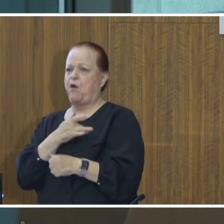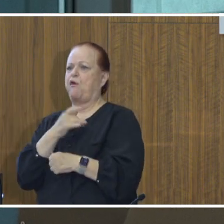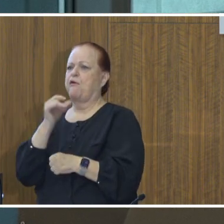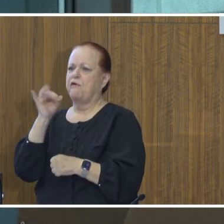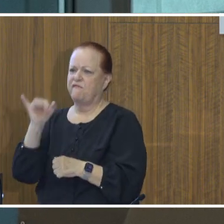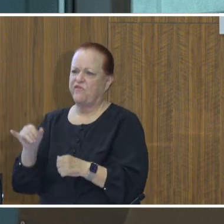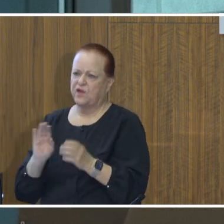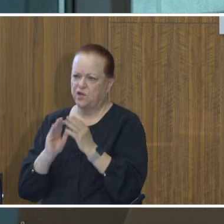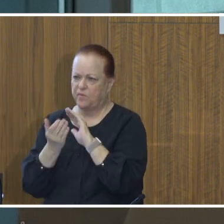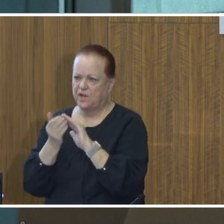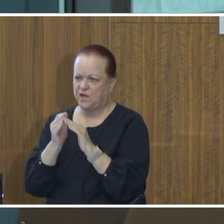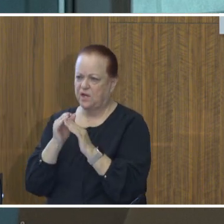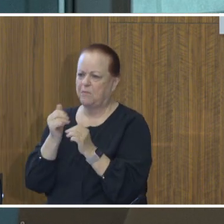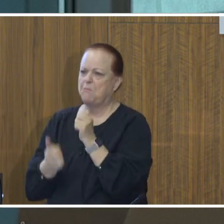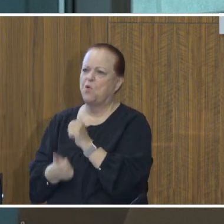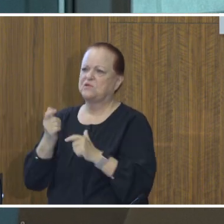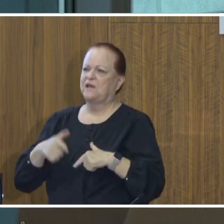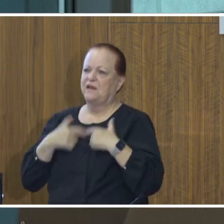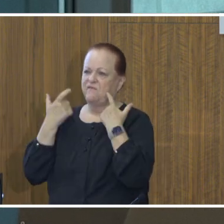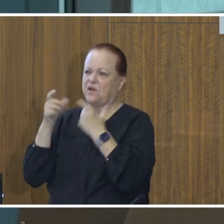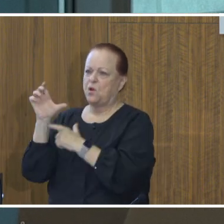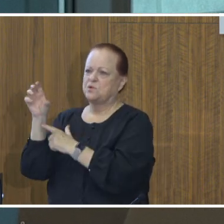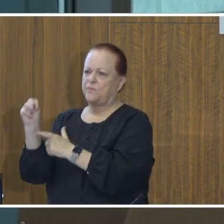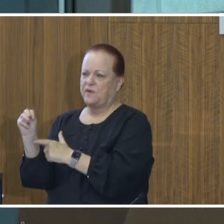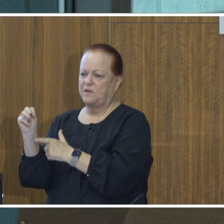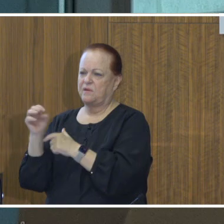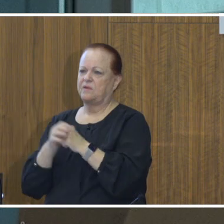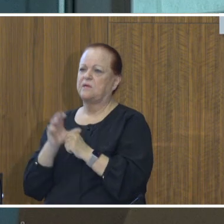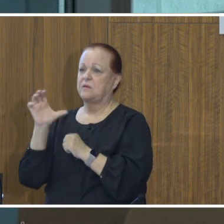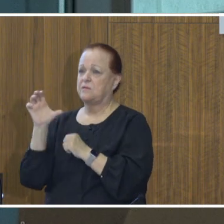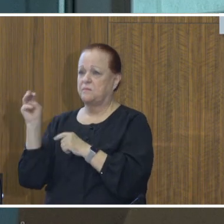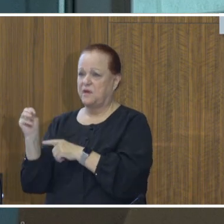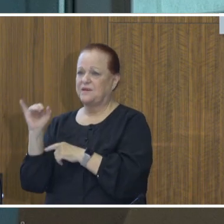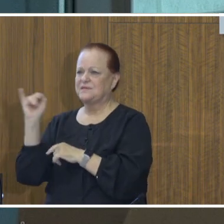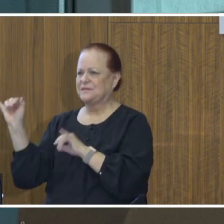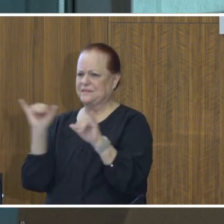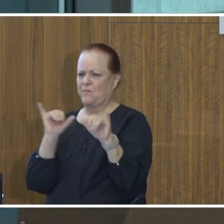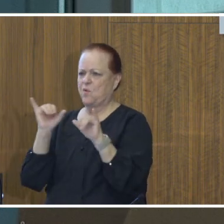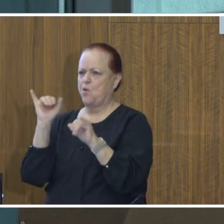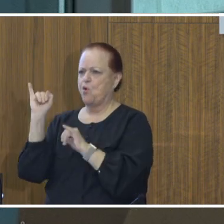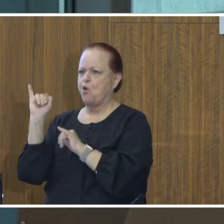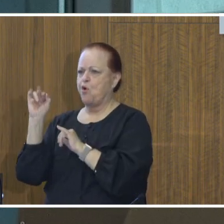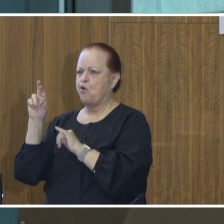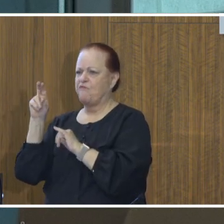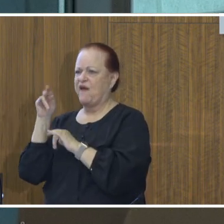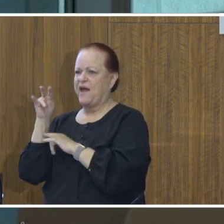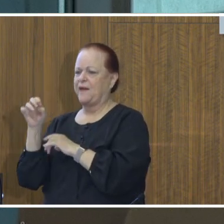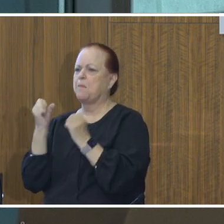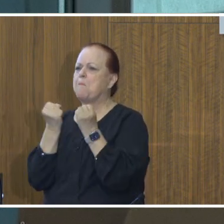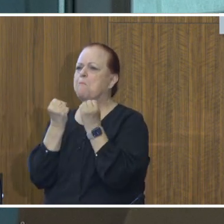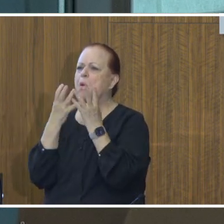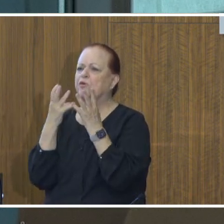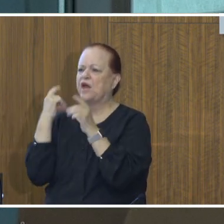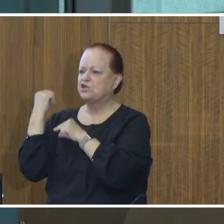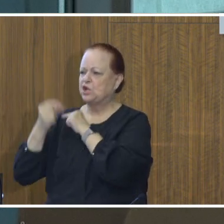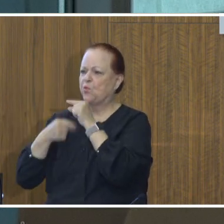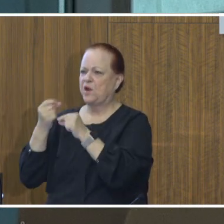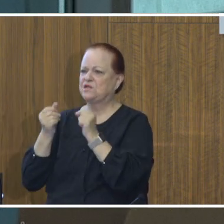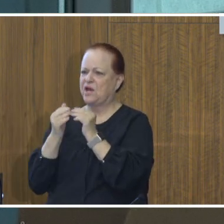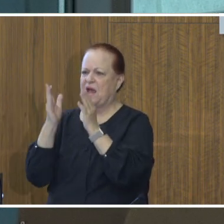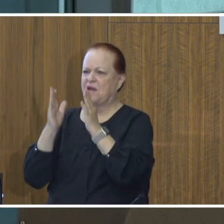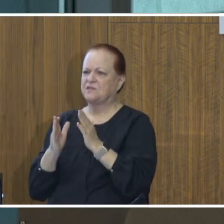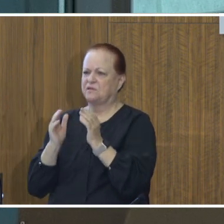members residing in Costa Mesa. Costa Mesa is similar to Irvine. Many live in multi-generational households of 2 to